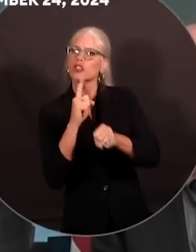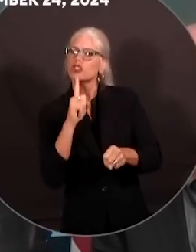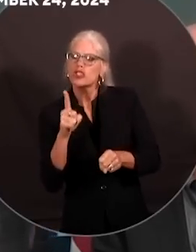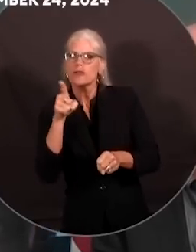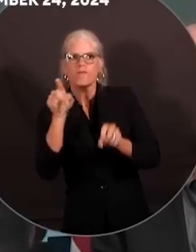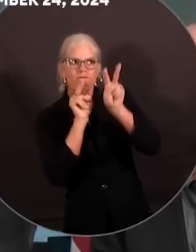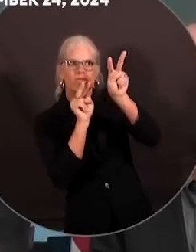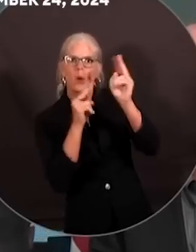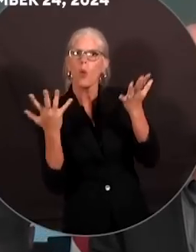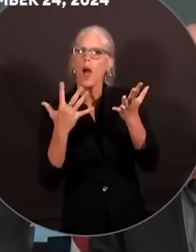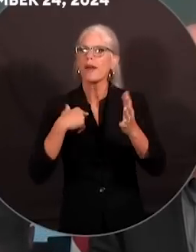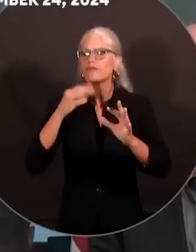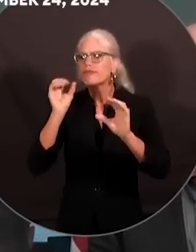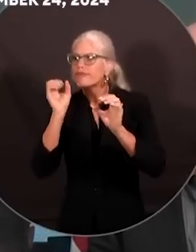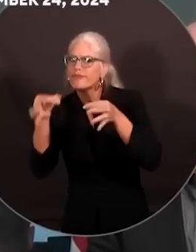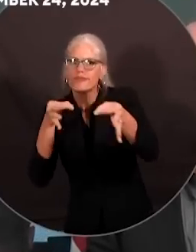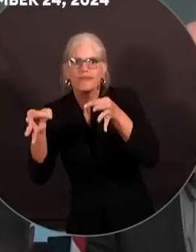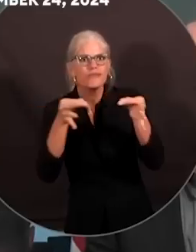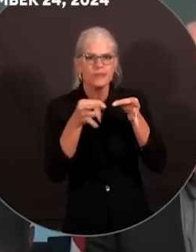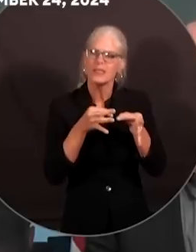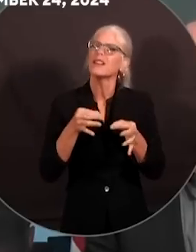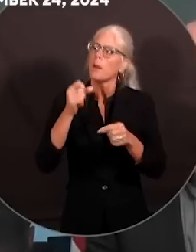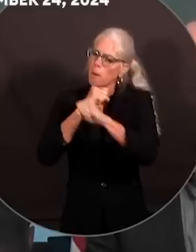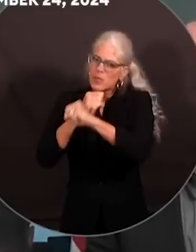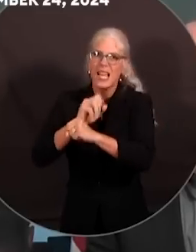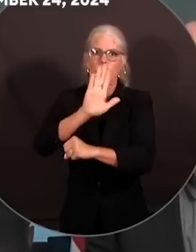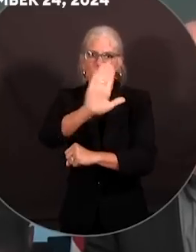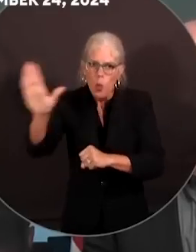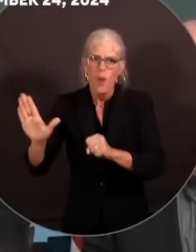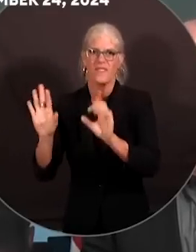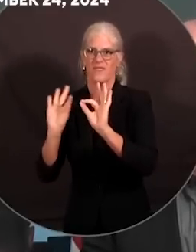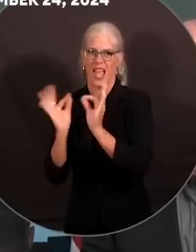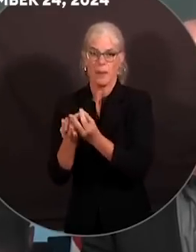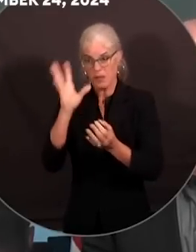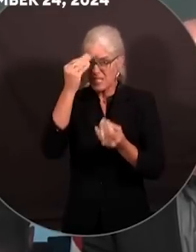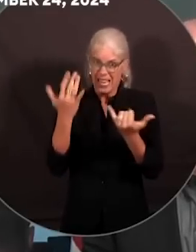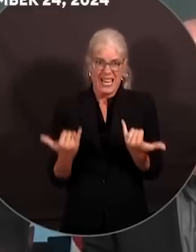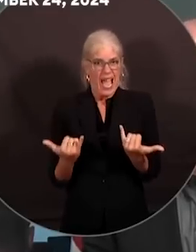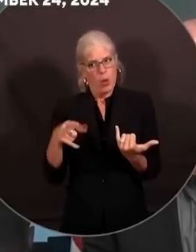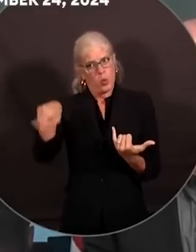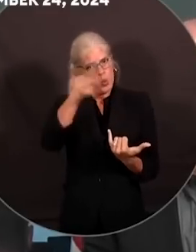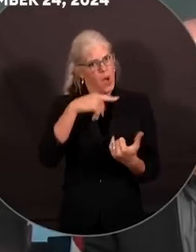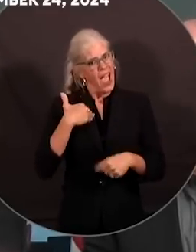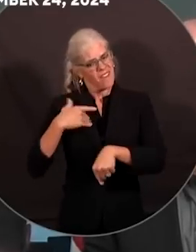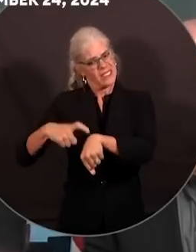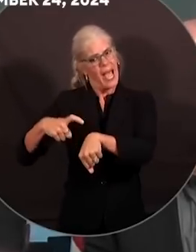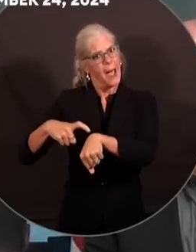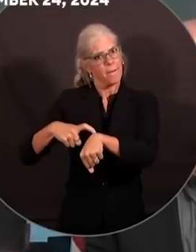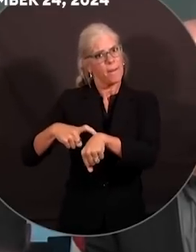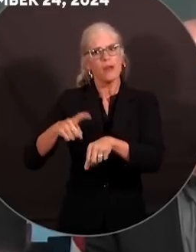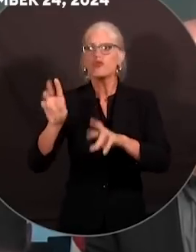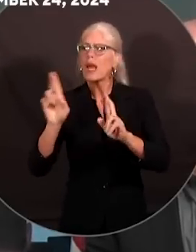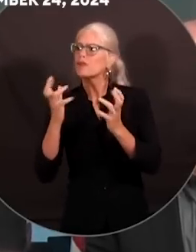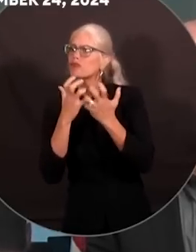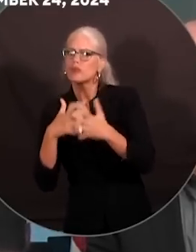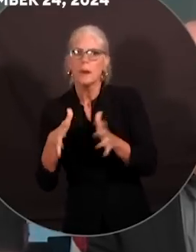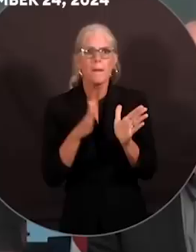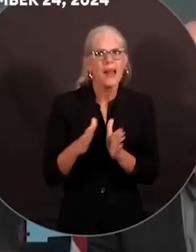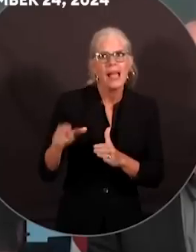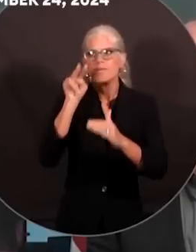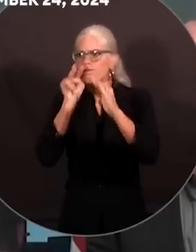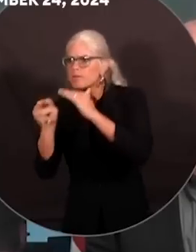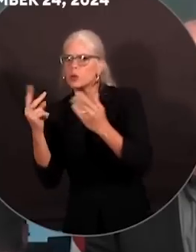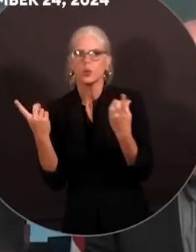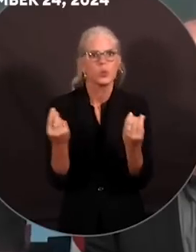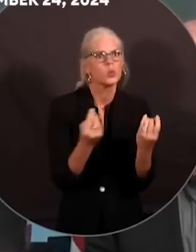you and your family. But you have time to be able to put this plan into place. We